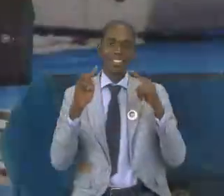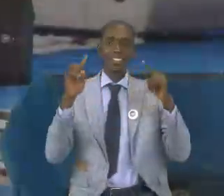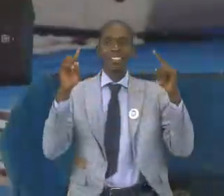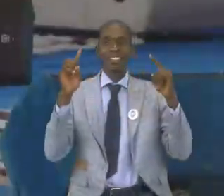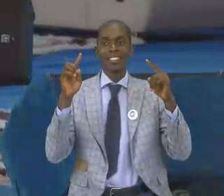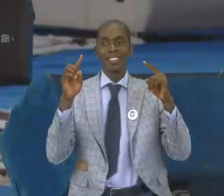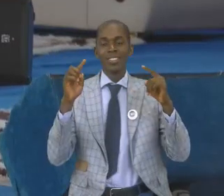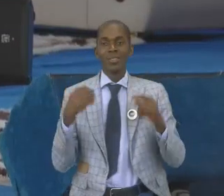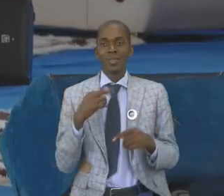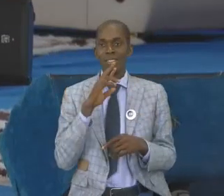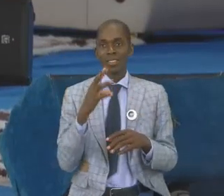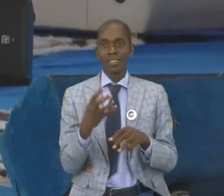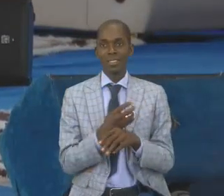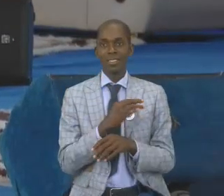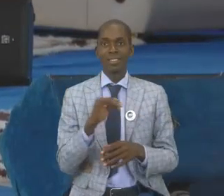taking that